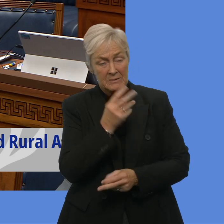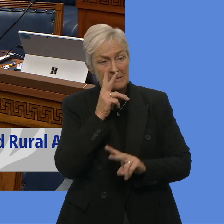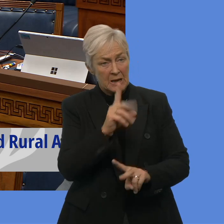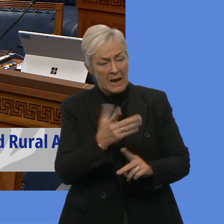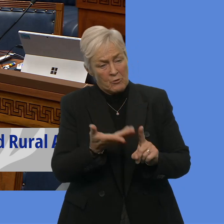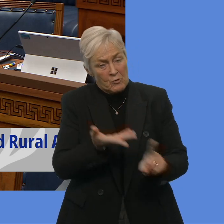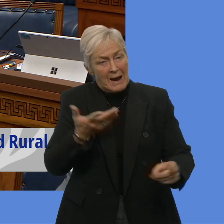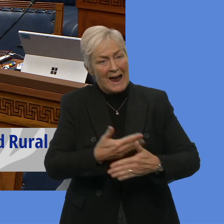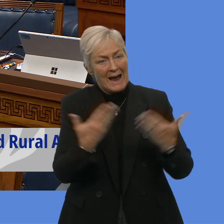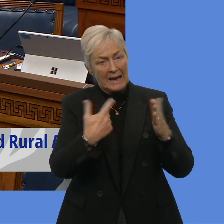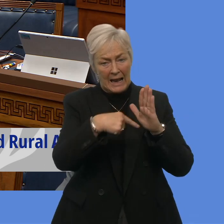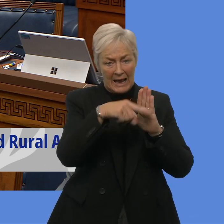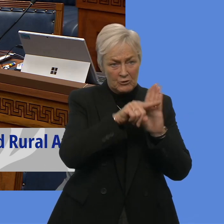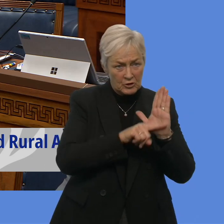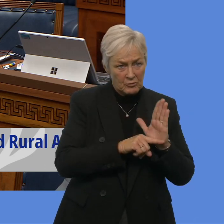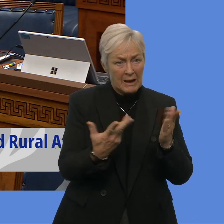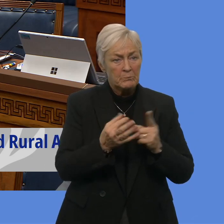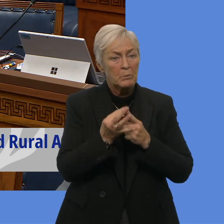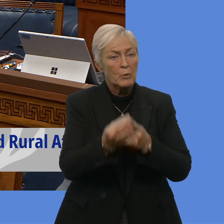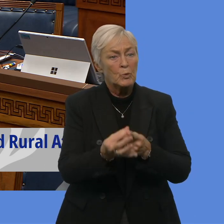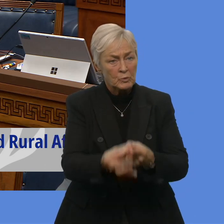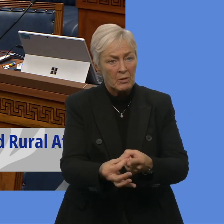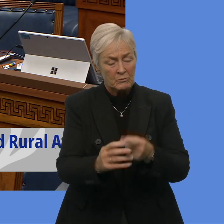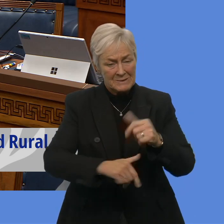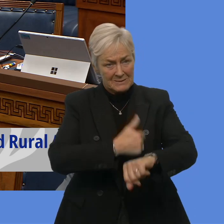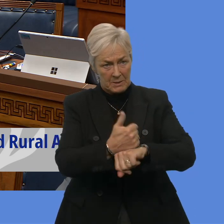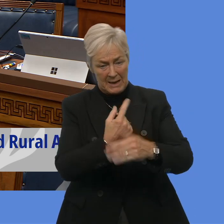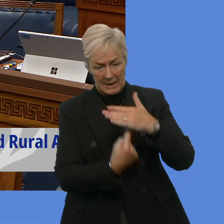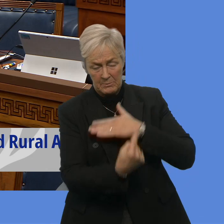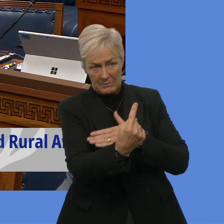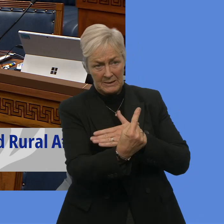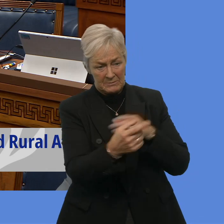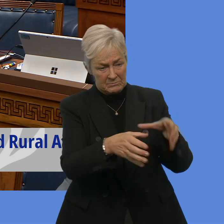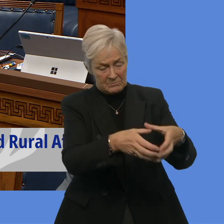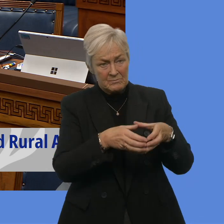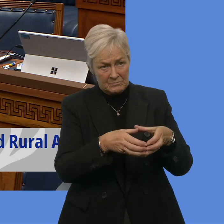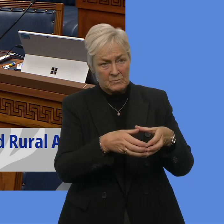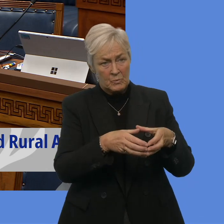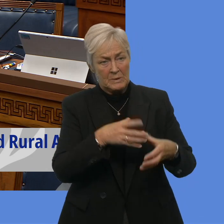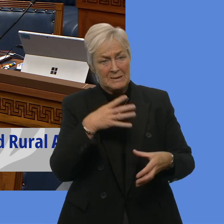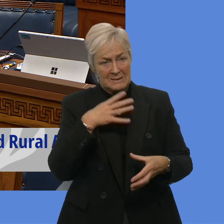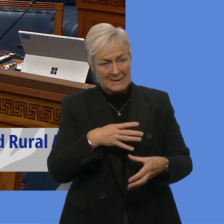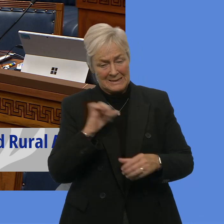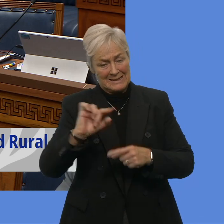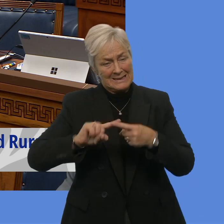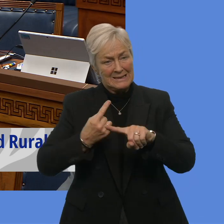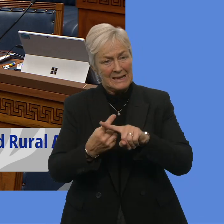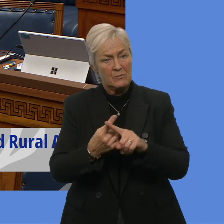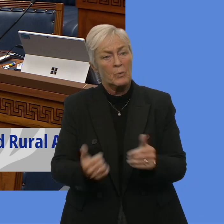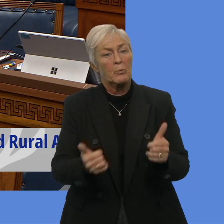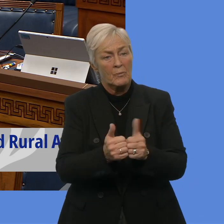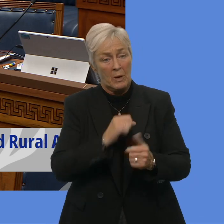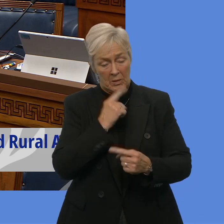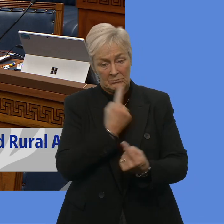any legislation or any proposals to set up an independent environmental protection agency will require executive approval. So I will engage